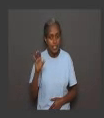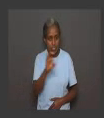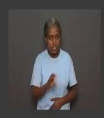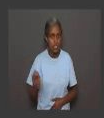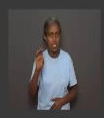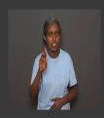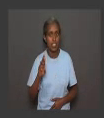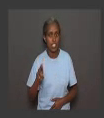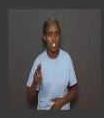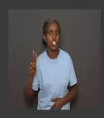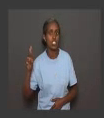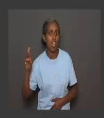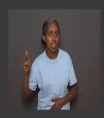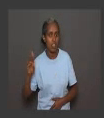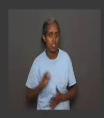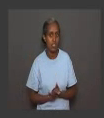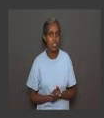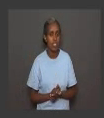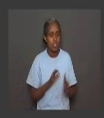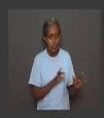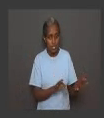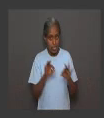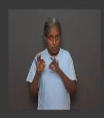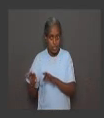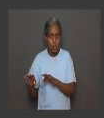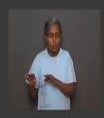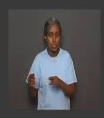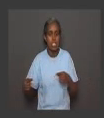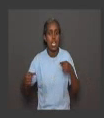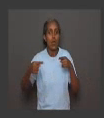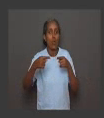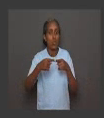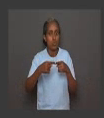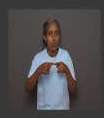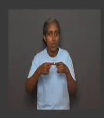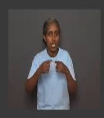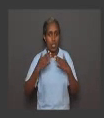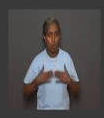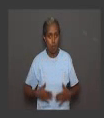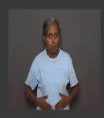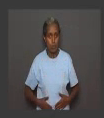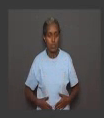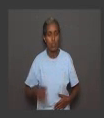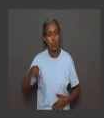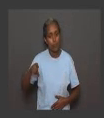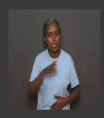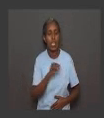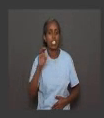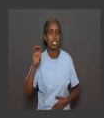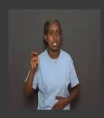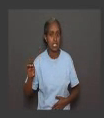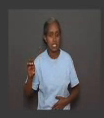r. If we substitute the corresponding components of P and